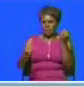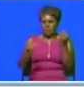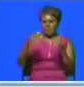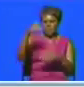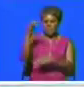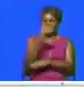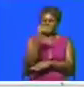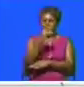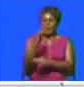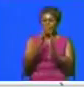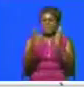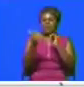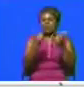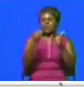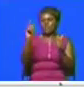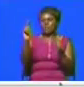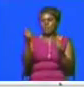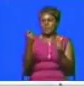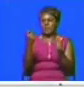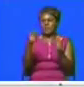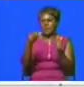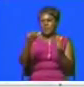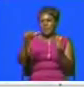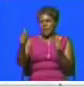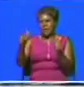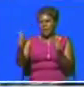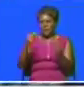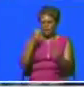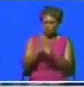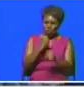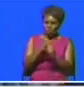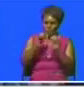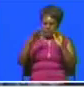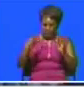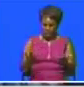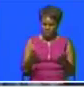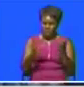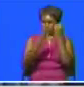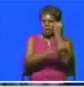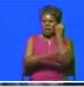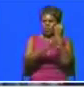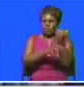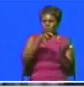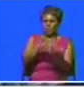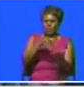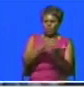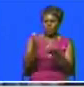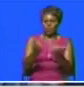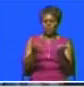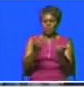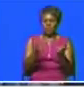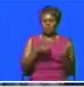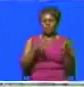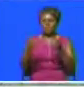the biggest competitors to Kenya. The other's task will now be on how the country positions her products to the